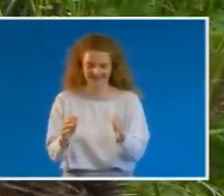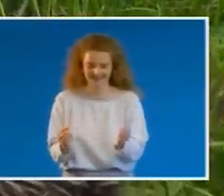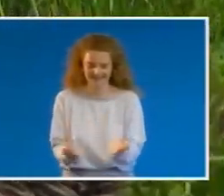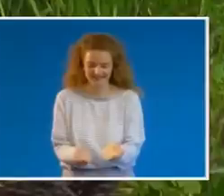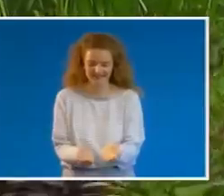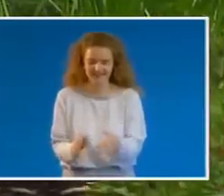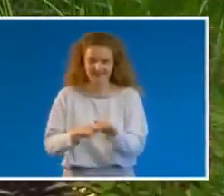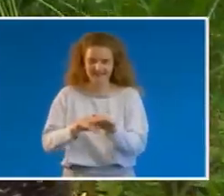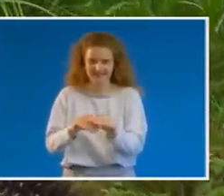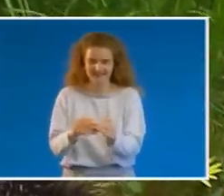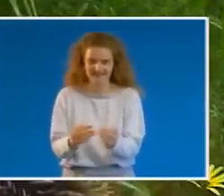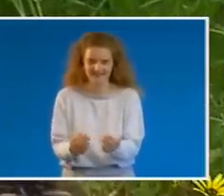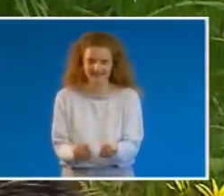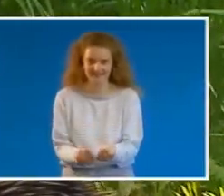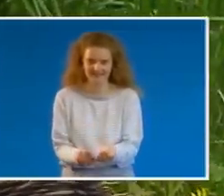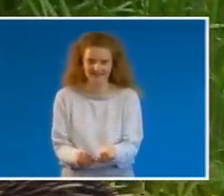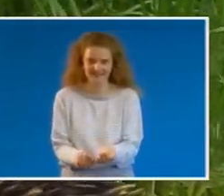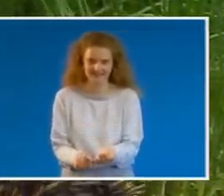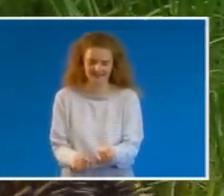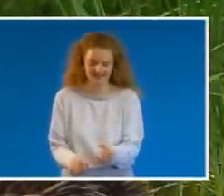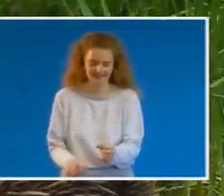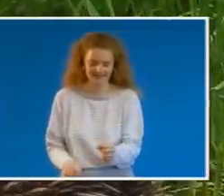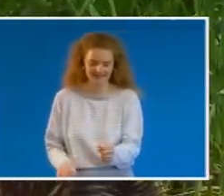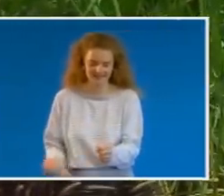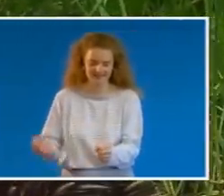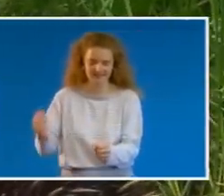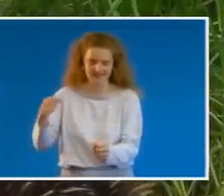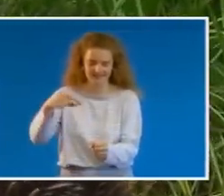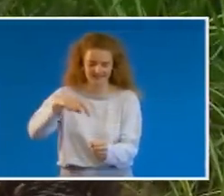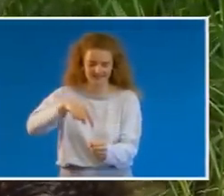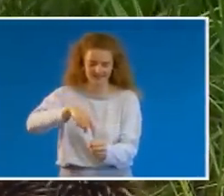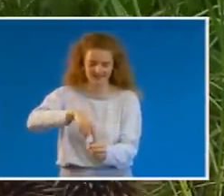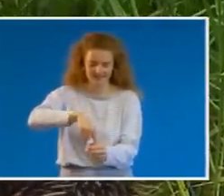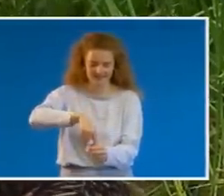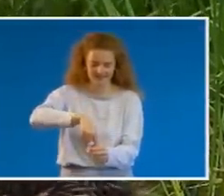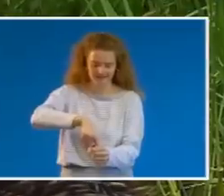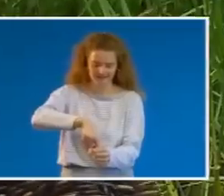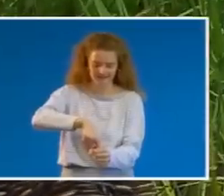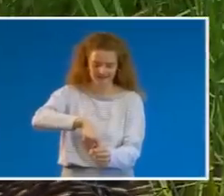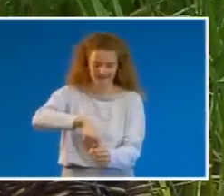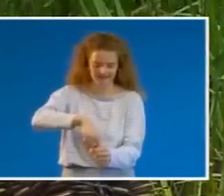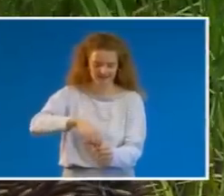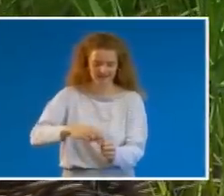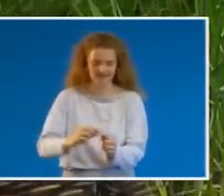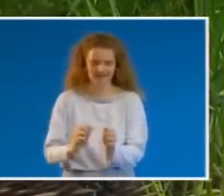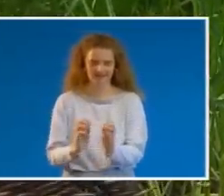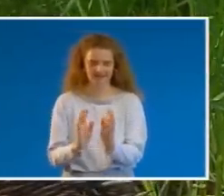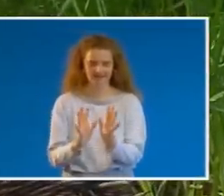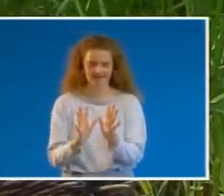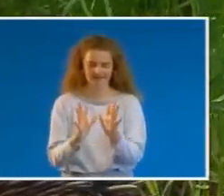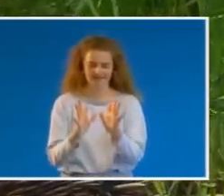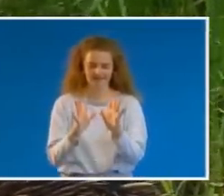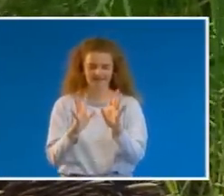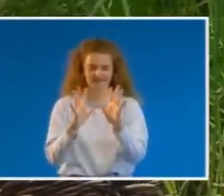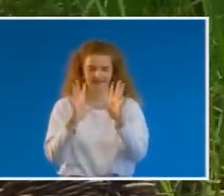Small and round, small and round, the bulb is deep inside the ground.